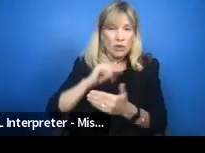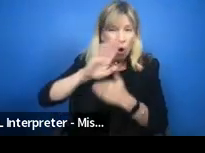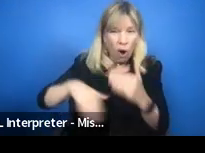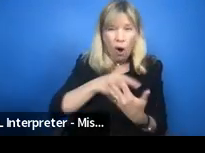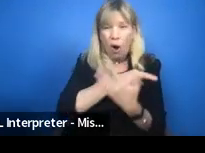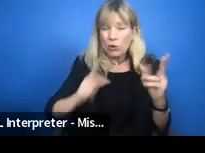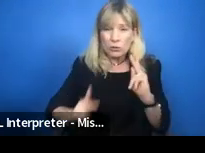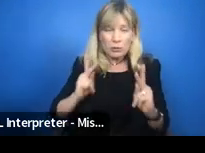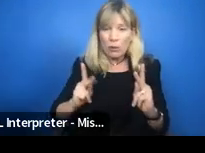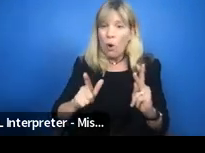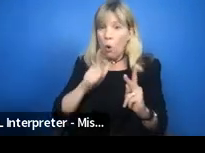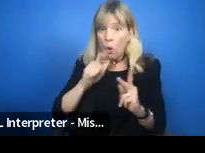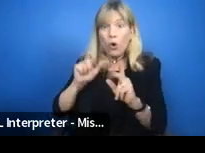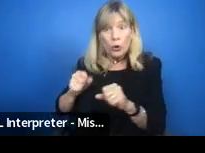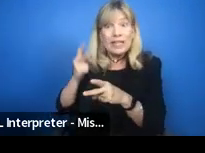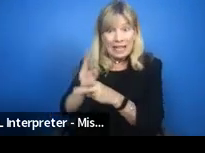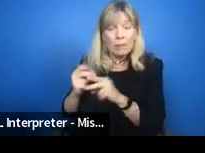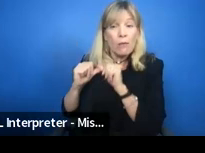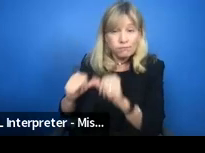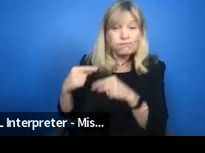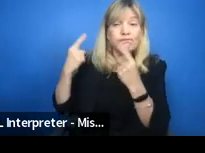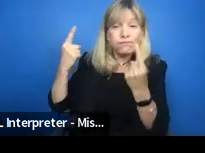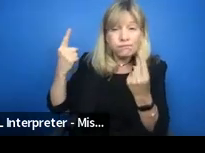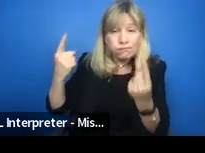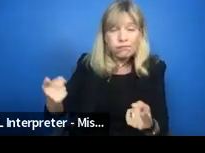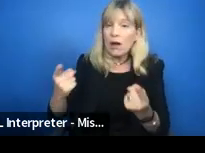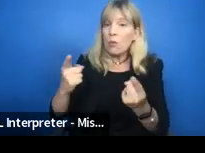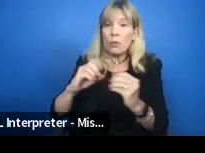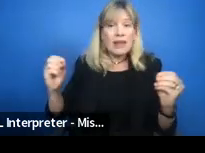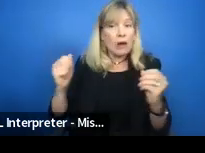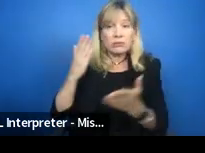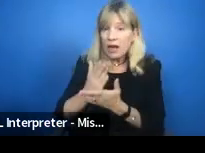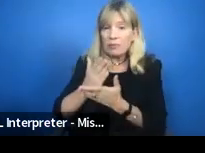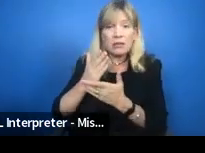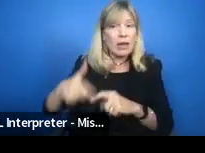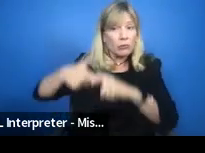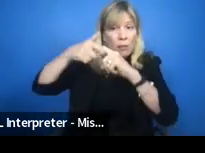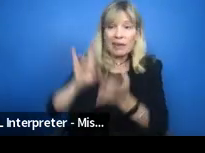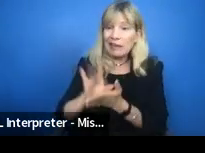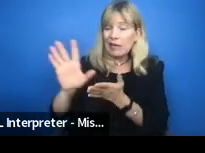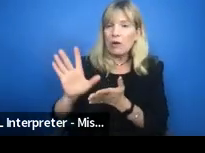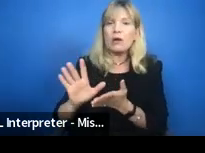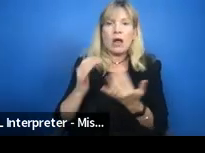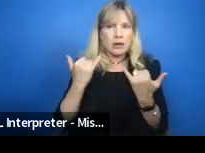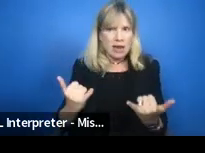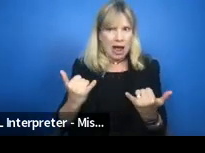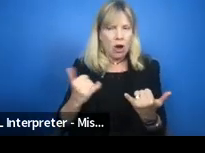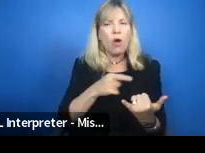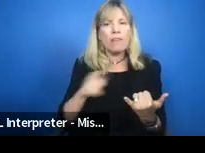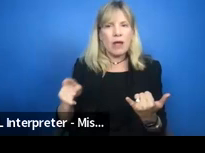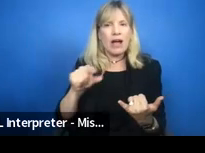those people who had been able to keep their Medicaid for years without interruption would suddenly need to have their eligibility